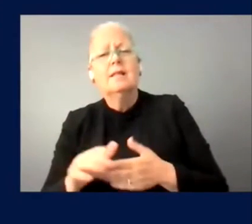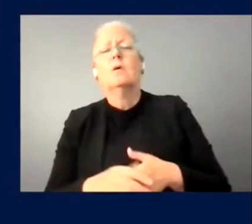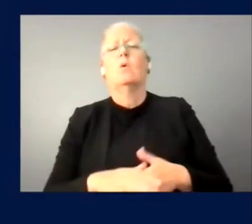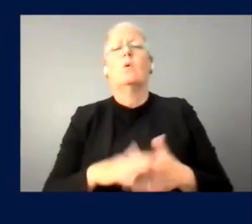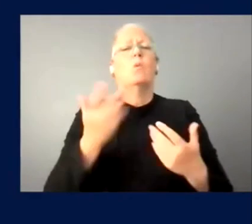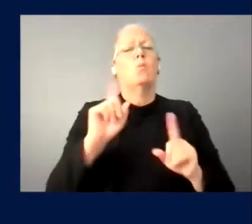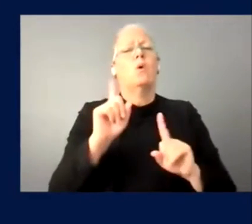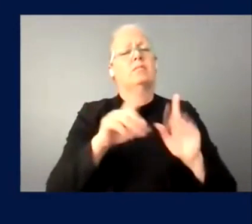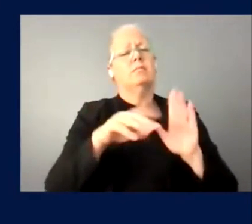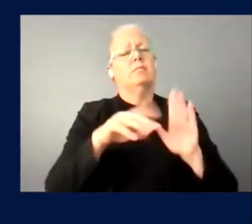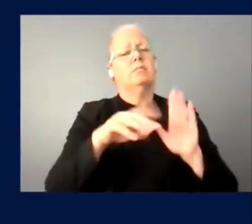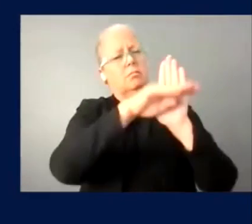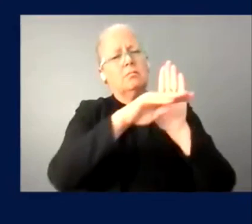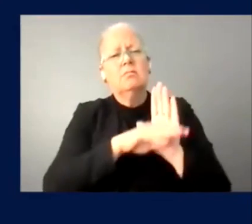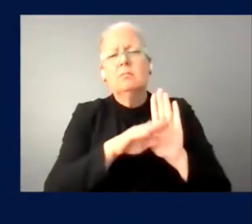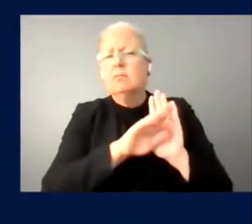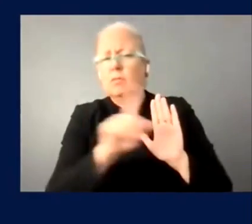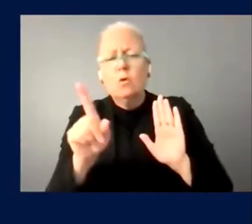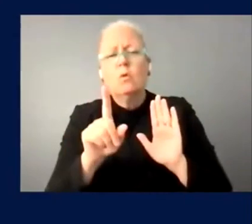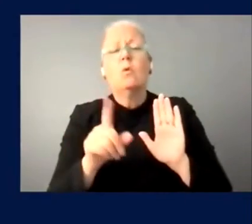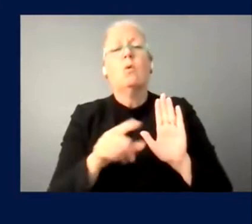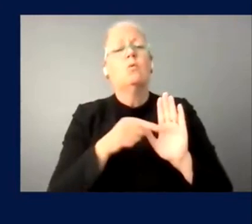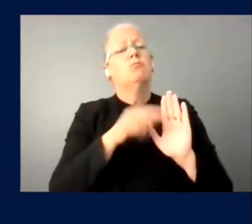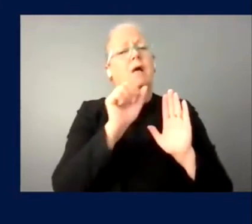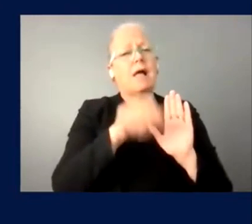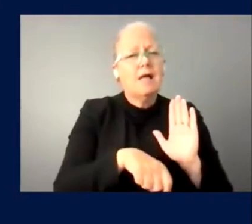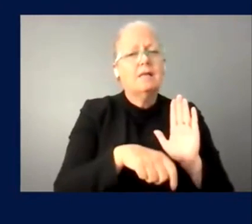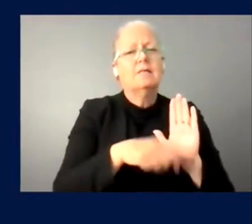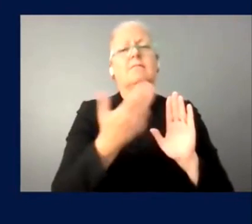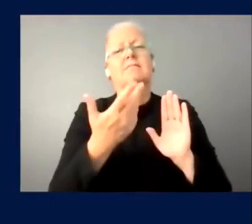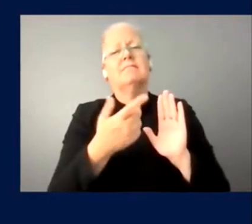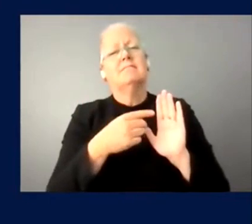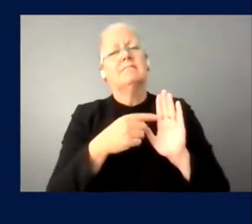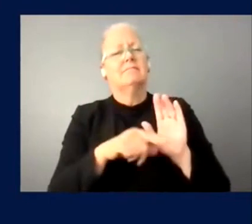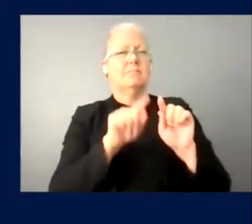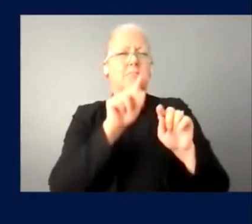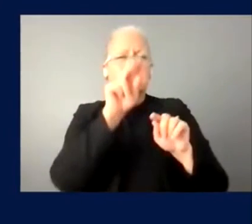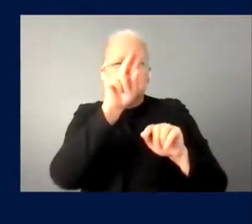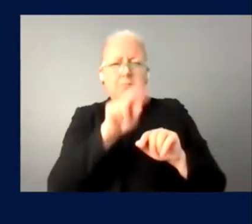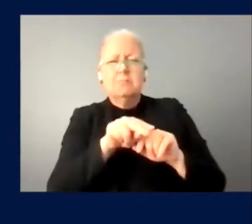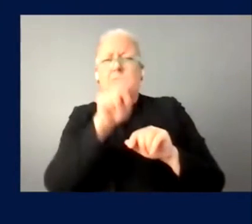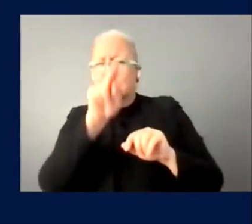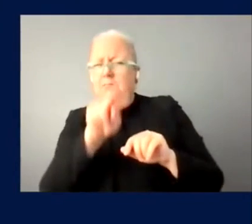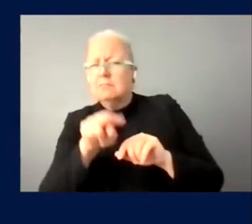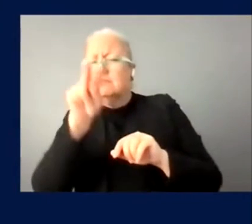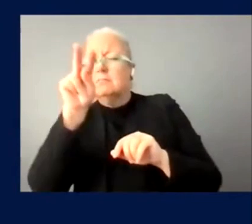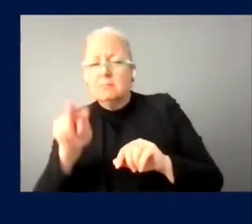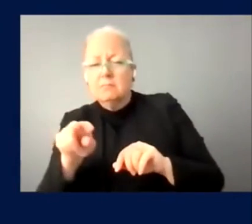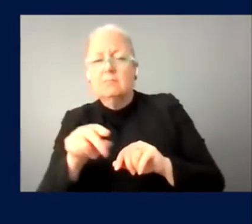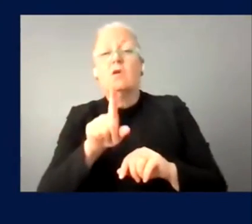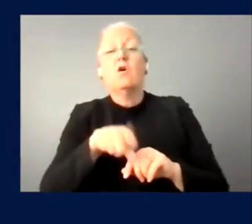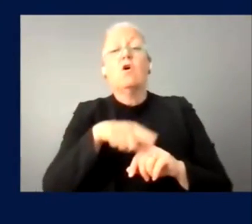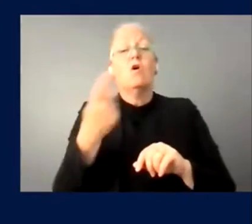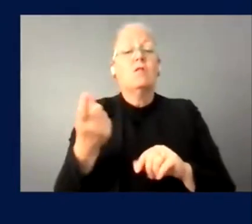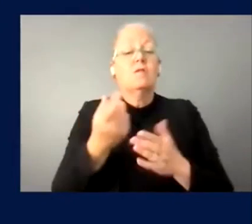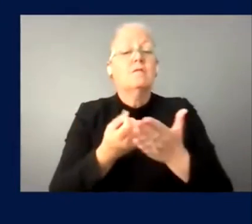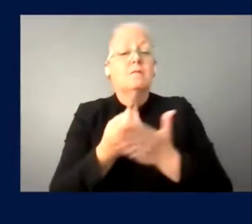in the section with easy speech, it's easy without any unnecessary information. You just have the information you need, and that's